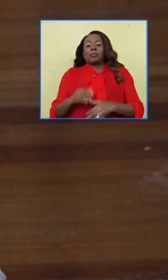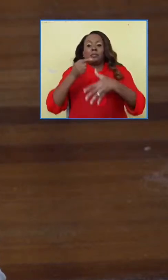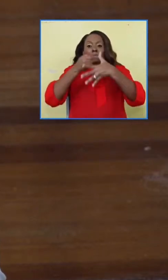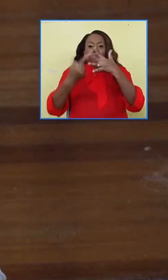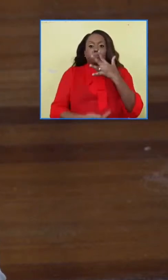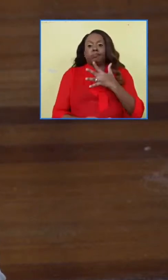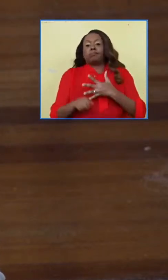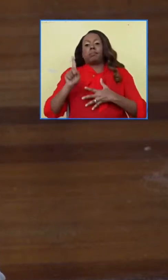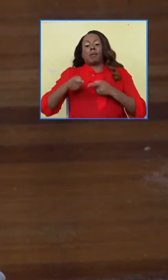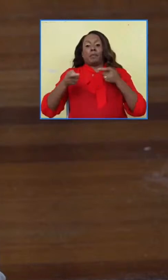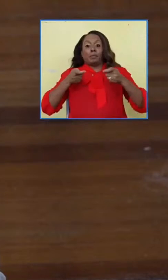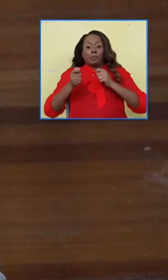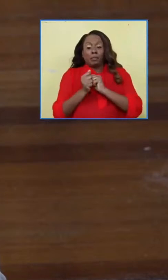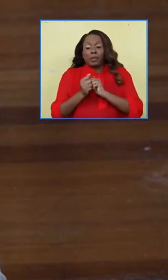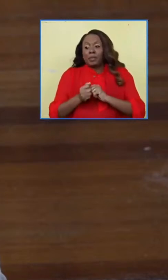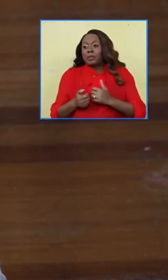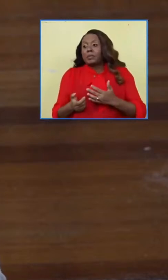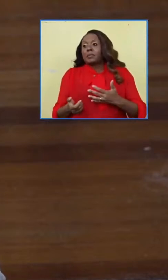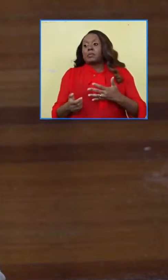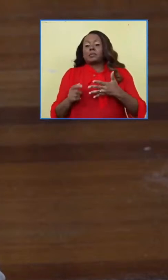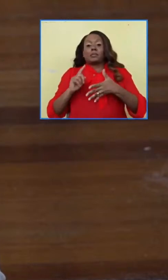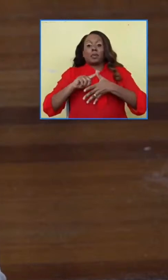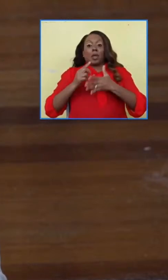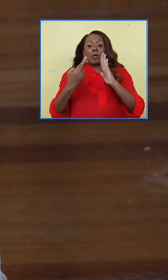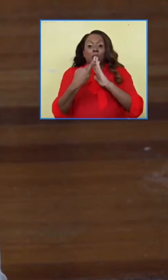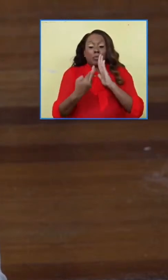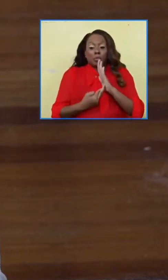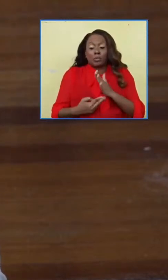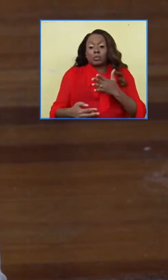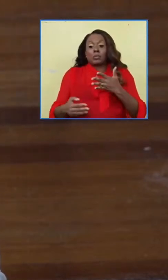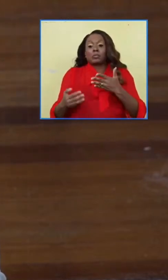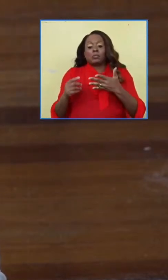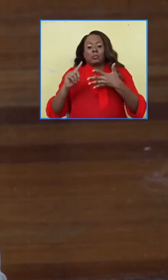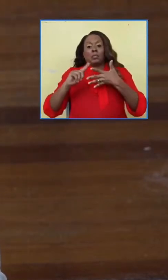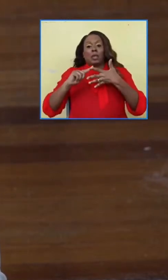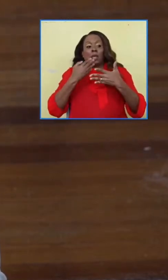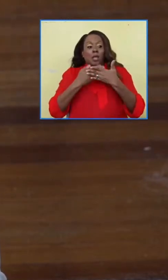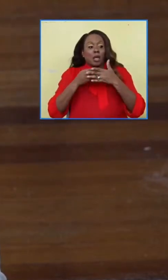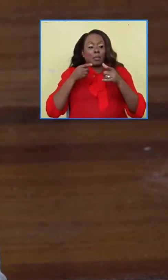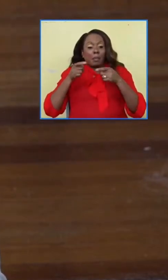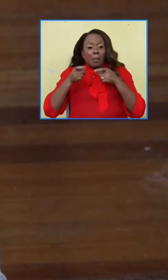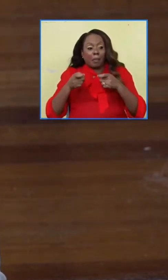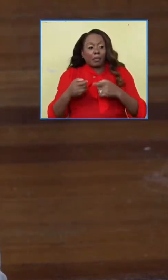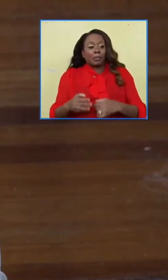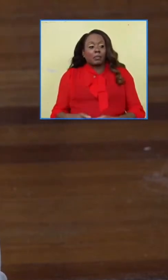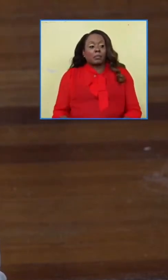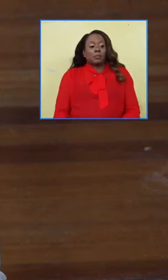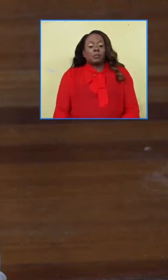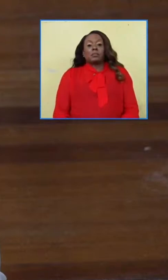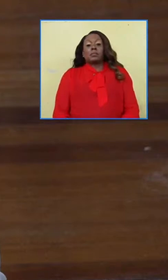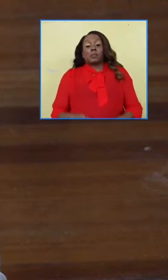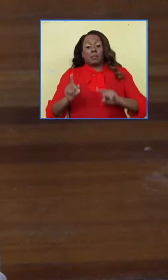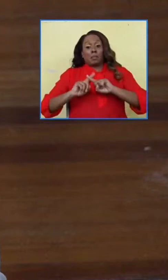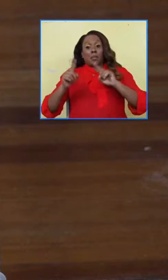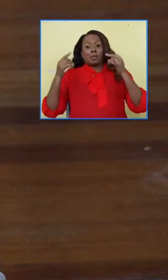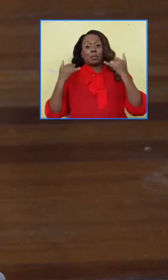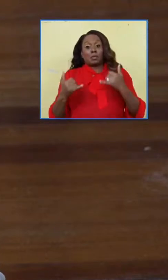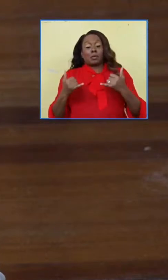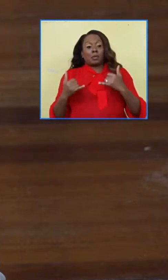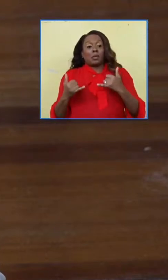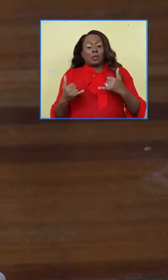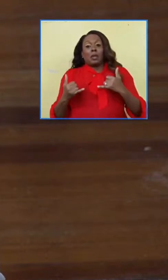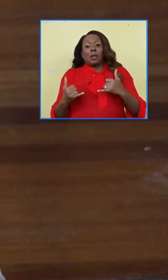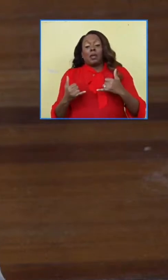we have to deal with, be it compliance, governance, and so forth. But this is first and foremost